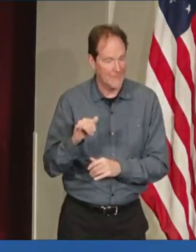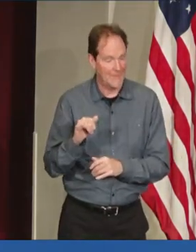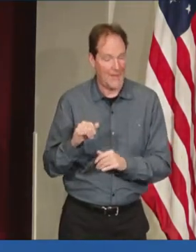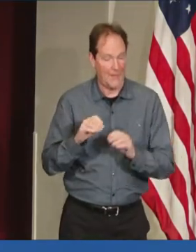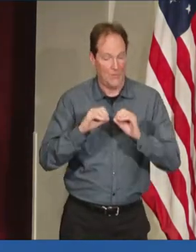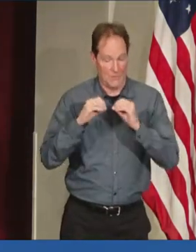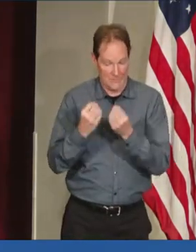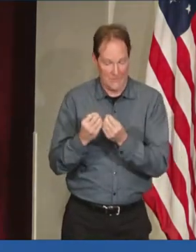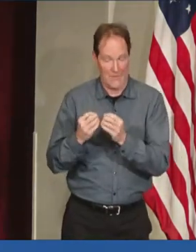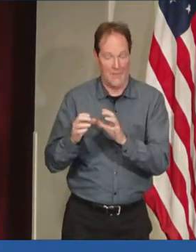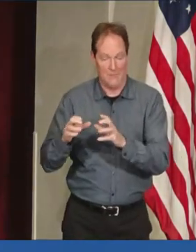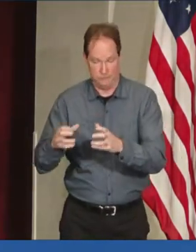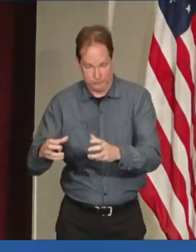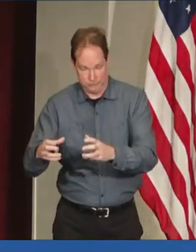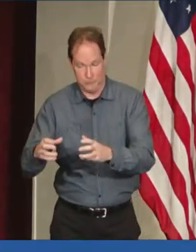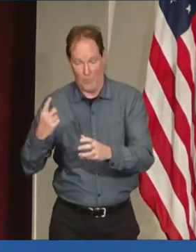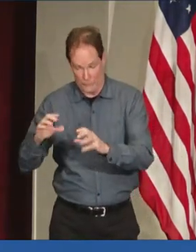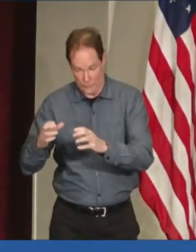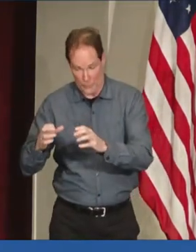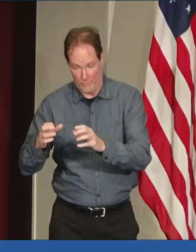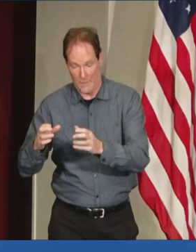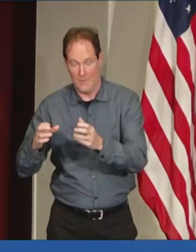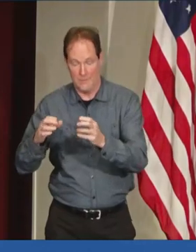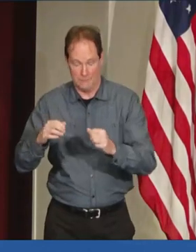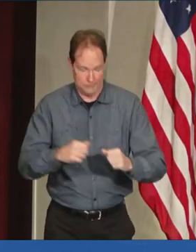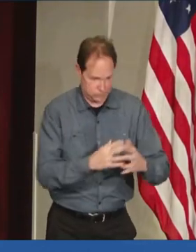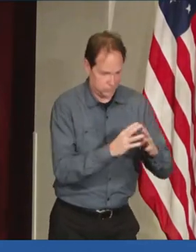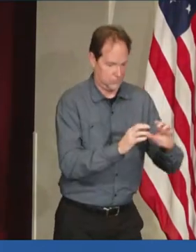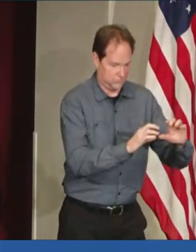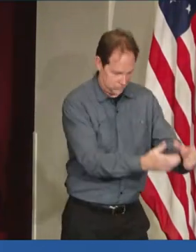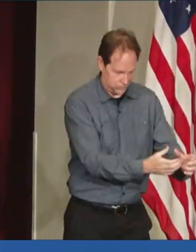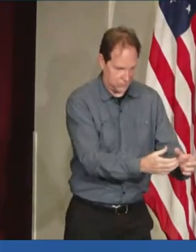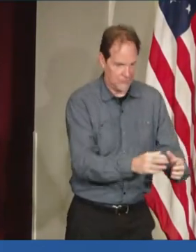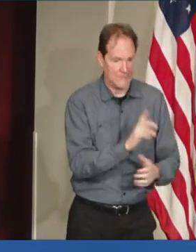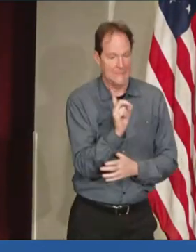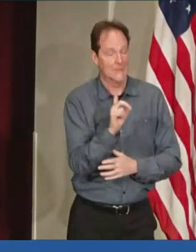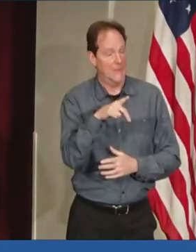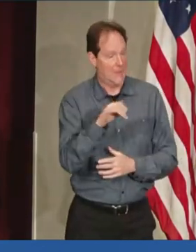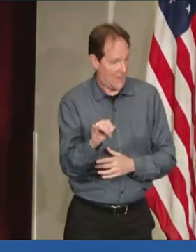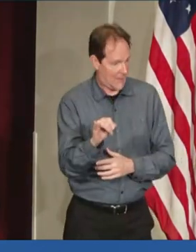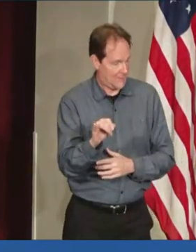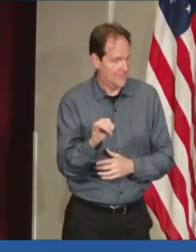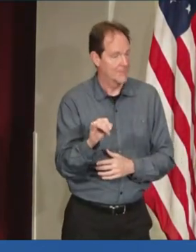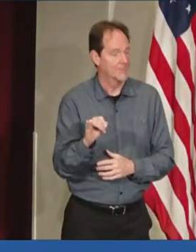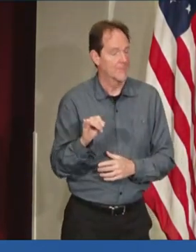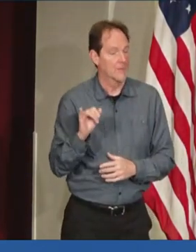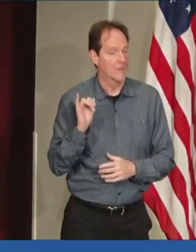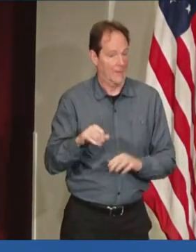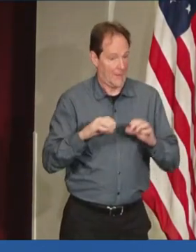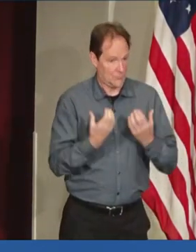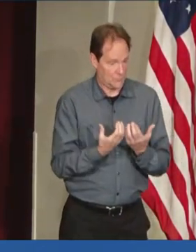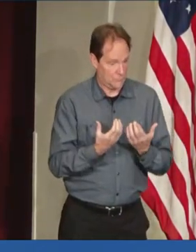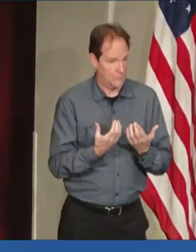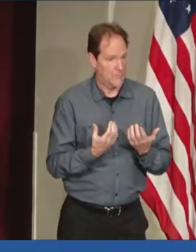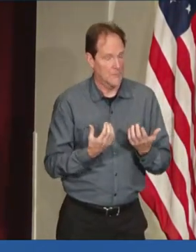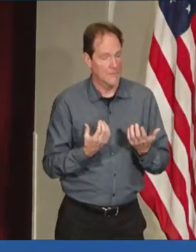organization from another group. What was important about DPI was the fact that it